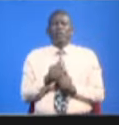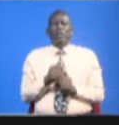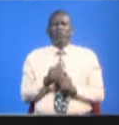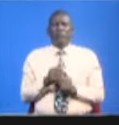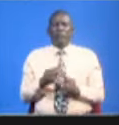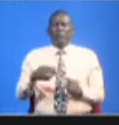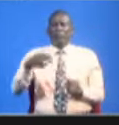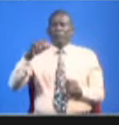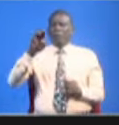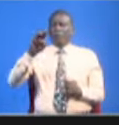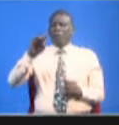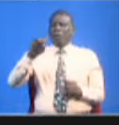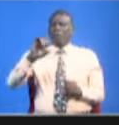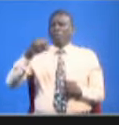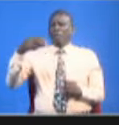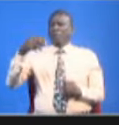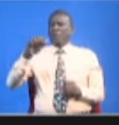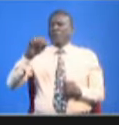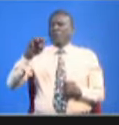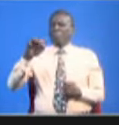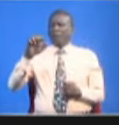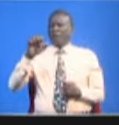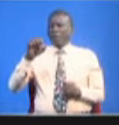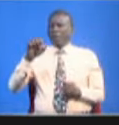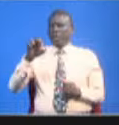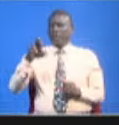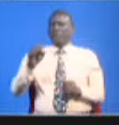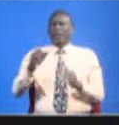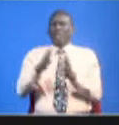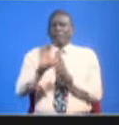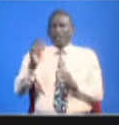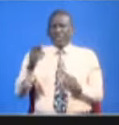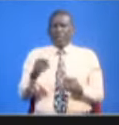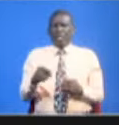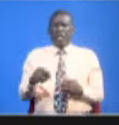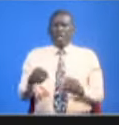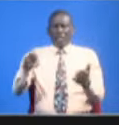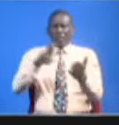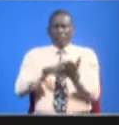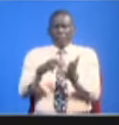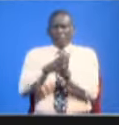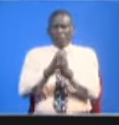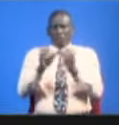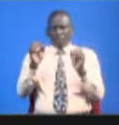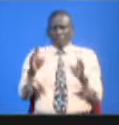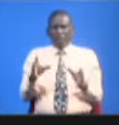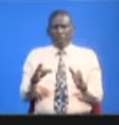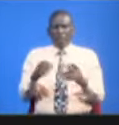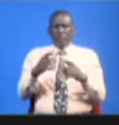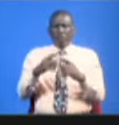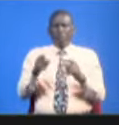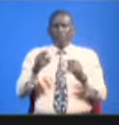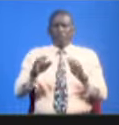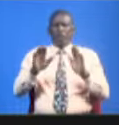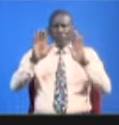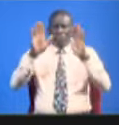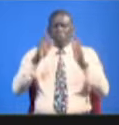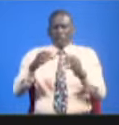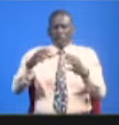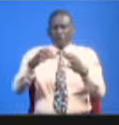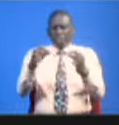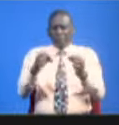Miramas and Kenya. I don't need to repeat it, but it's a very powerful message, and